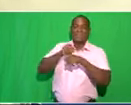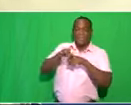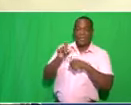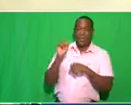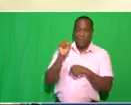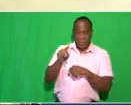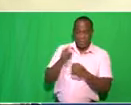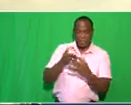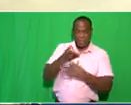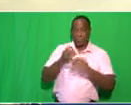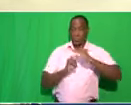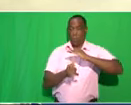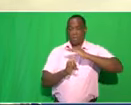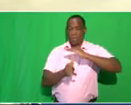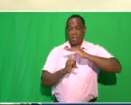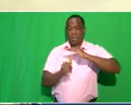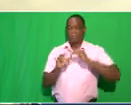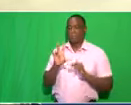at